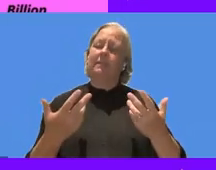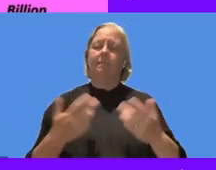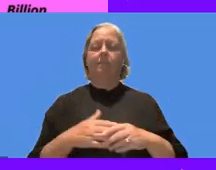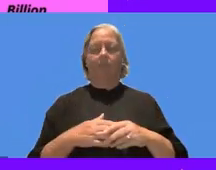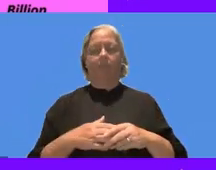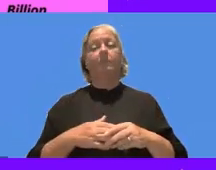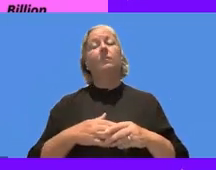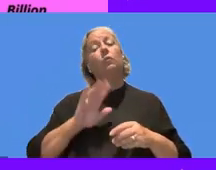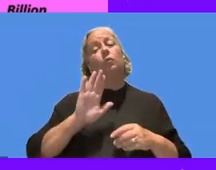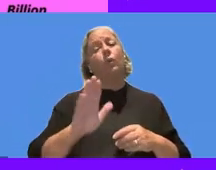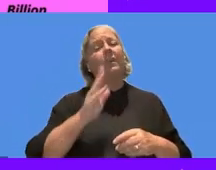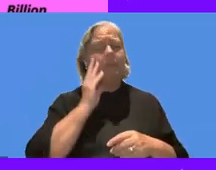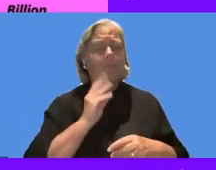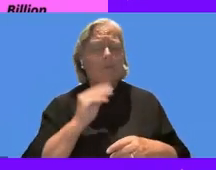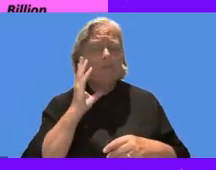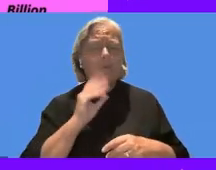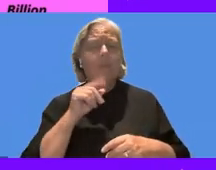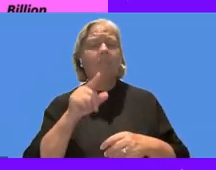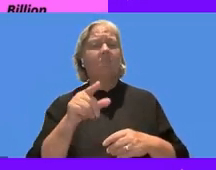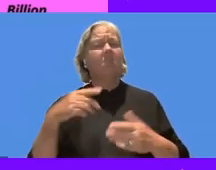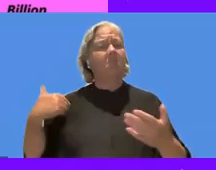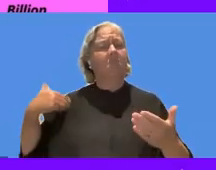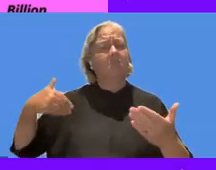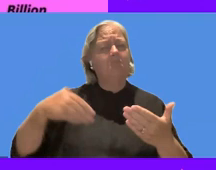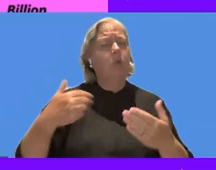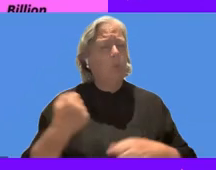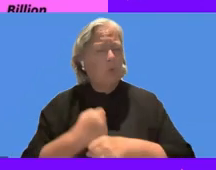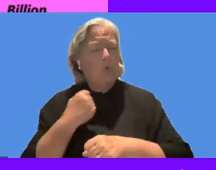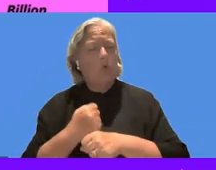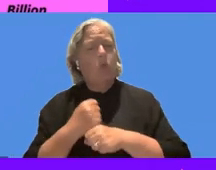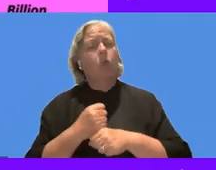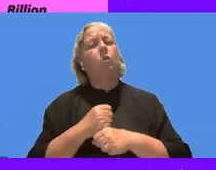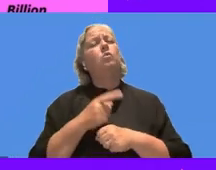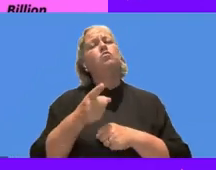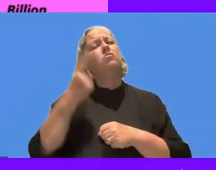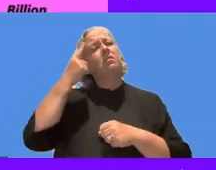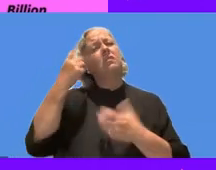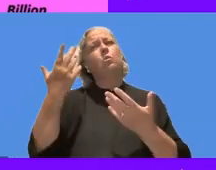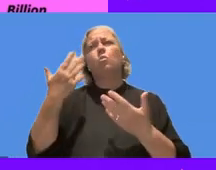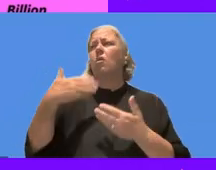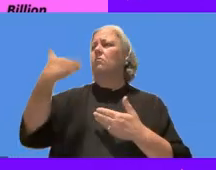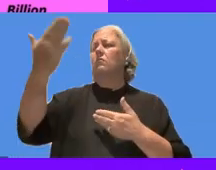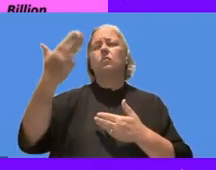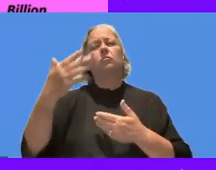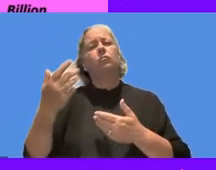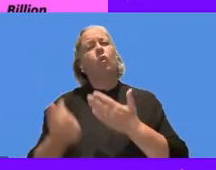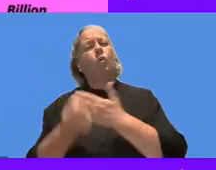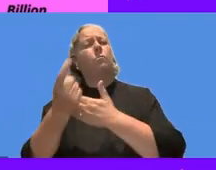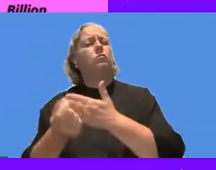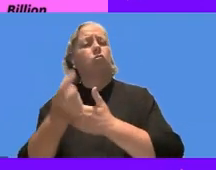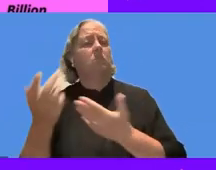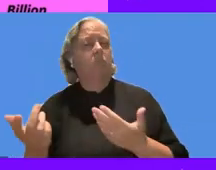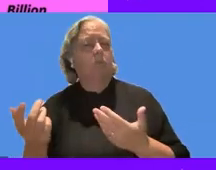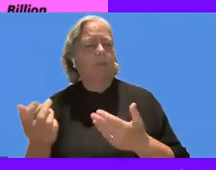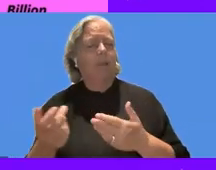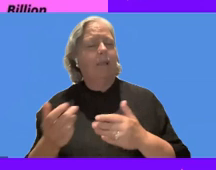experiences and the great work that you've been doing, you know, where do you see those opportunities for us to really cultivate those ways in which adolescents and